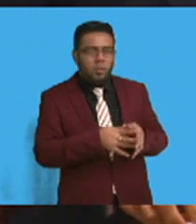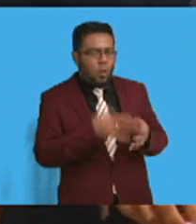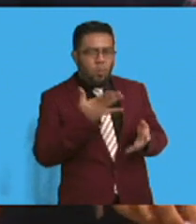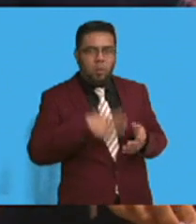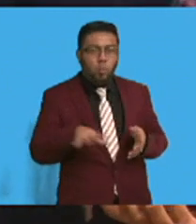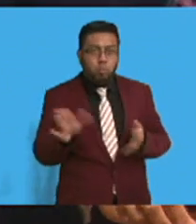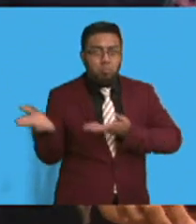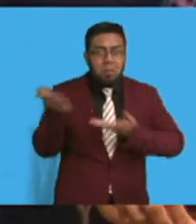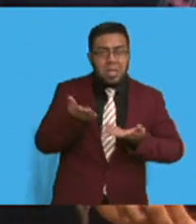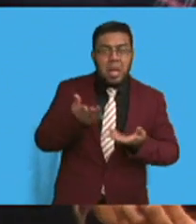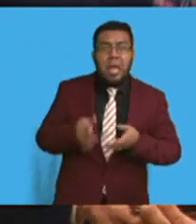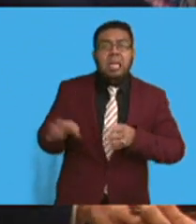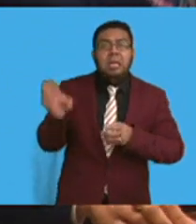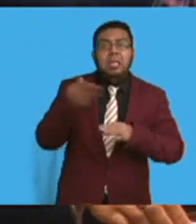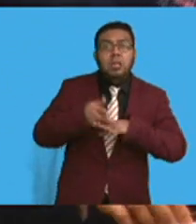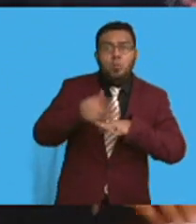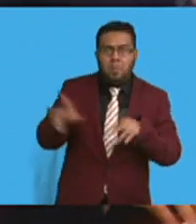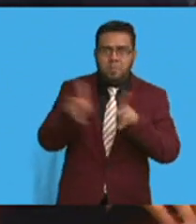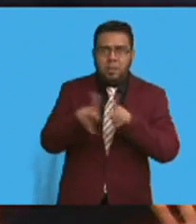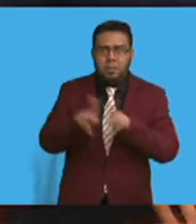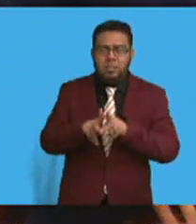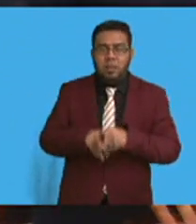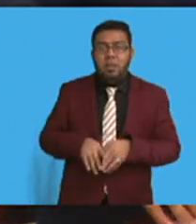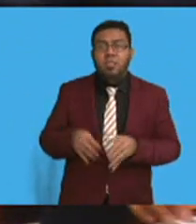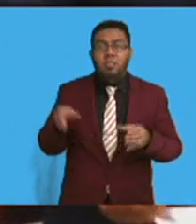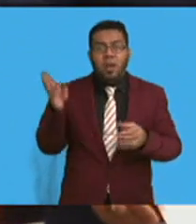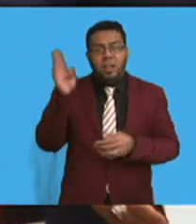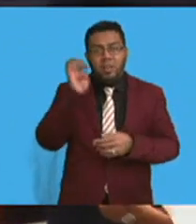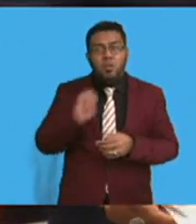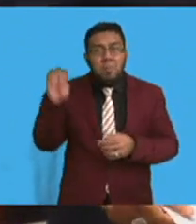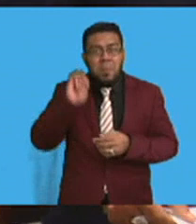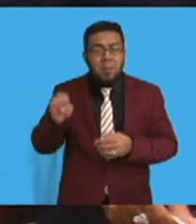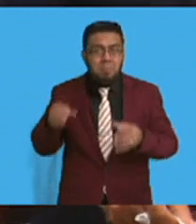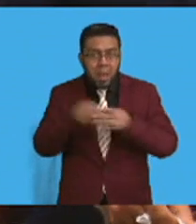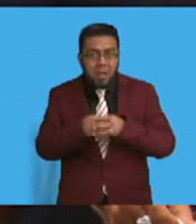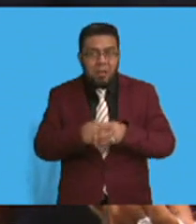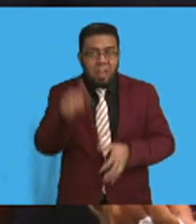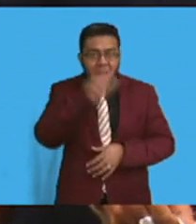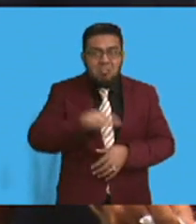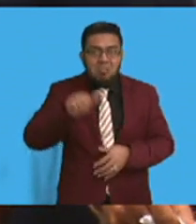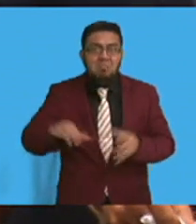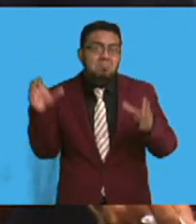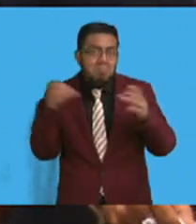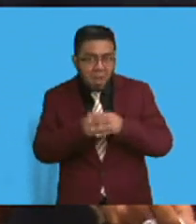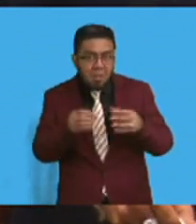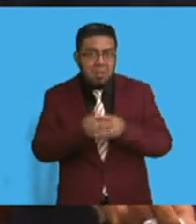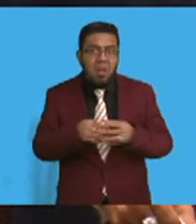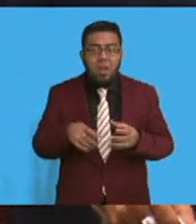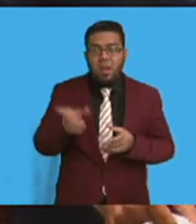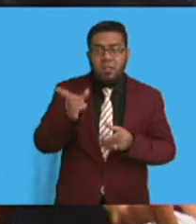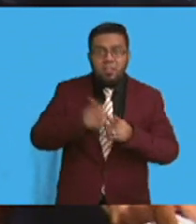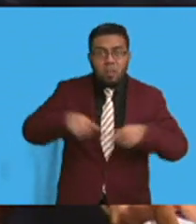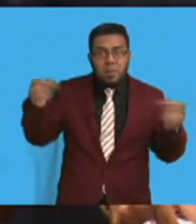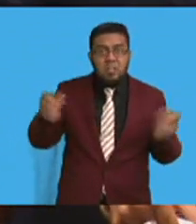done, with the European Investment Bank, the Asian Development Bank, joining alongside the Japanese government. Once we complete this latest survey, the